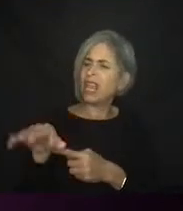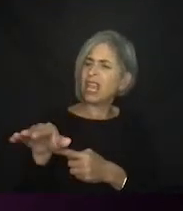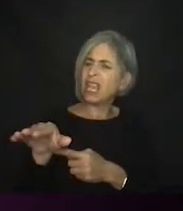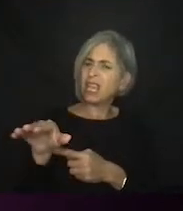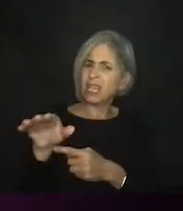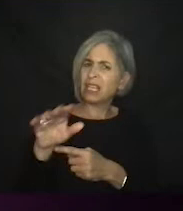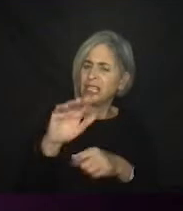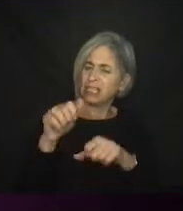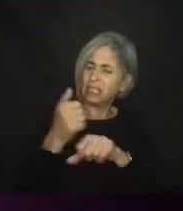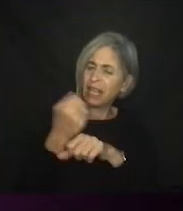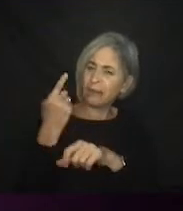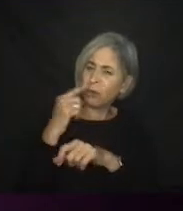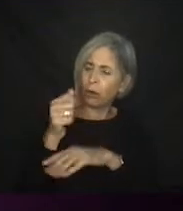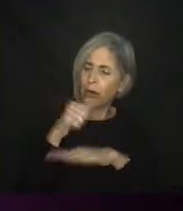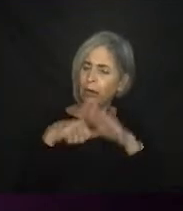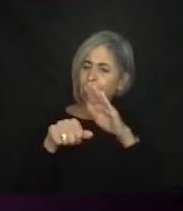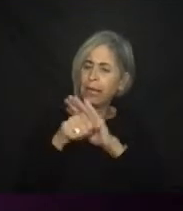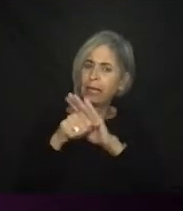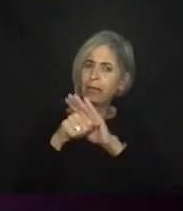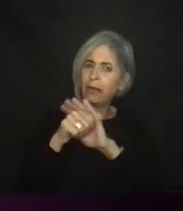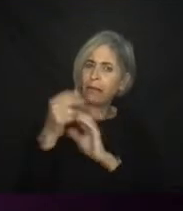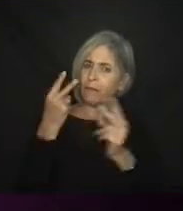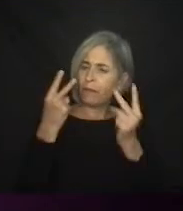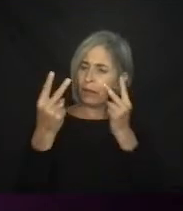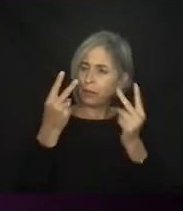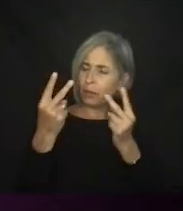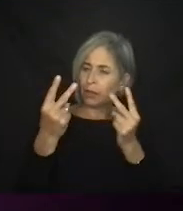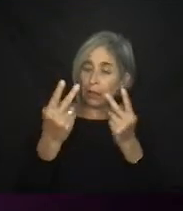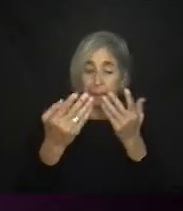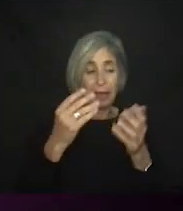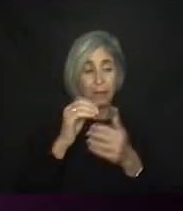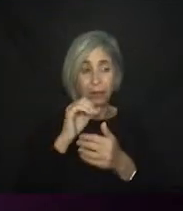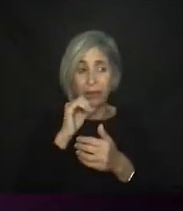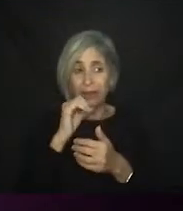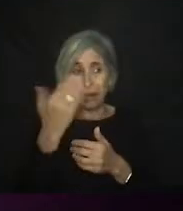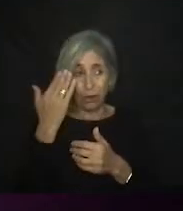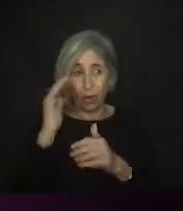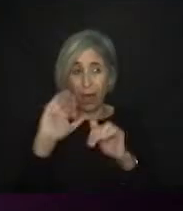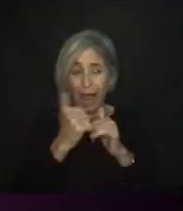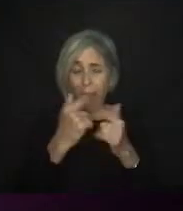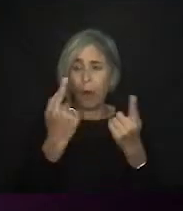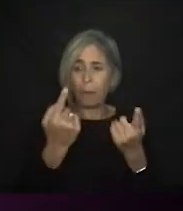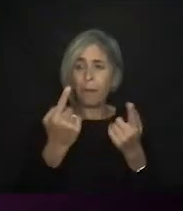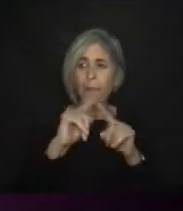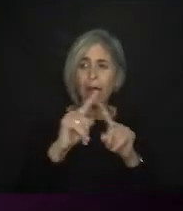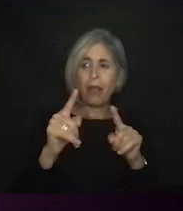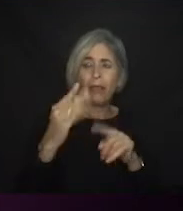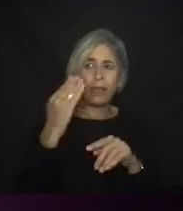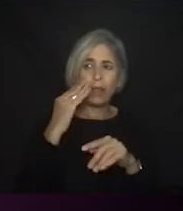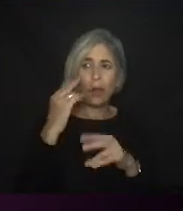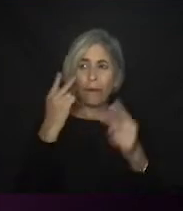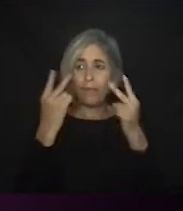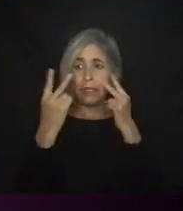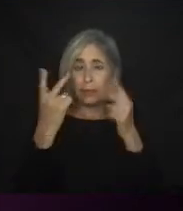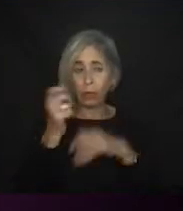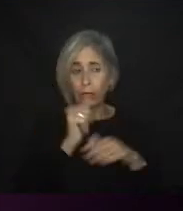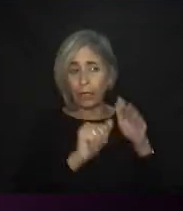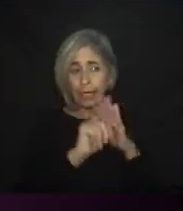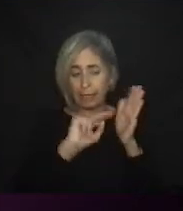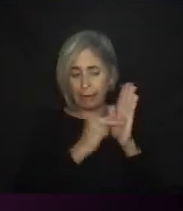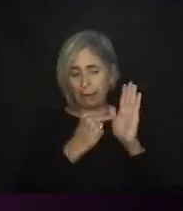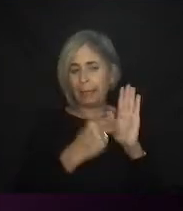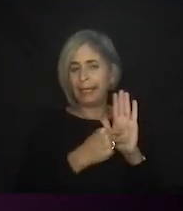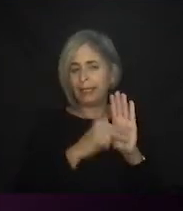hey, set it to hidden or set it to visible. They may not know all the stuff you did to make that happen, but they probably know what hidden or visible means